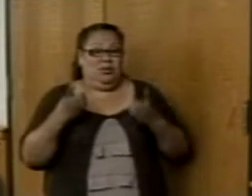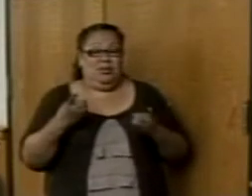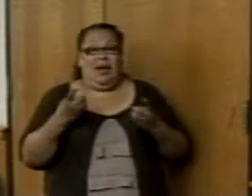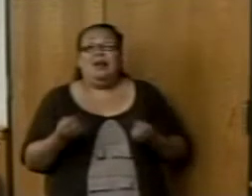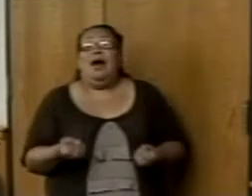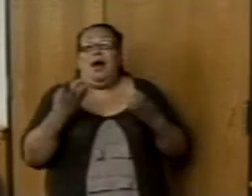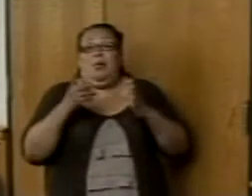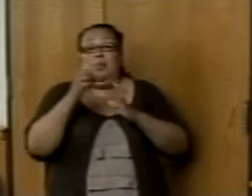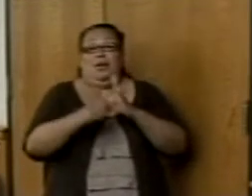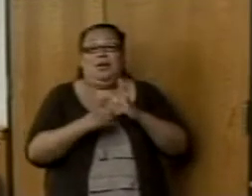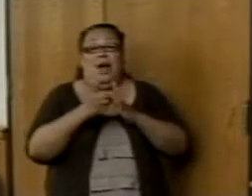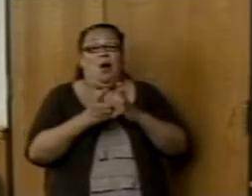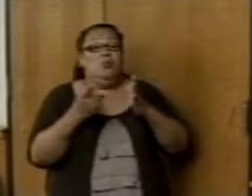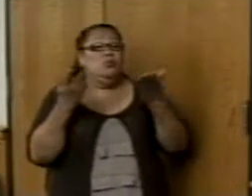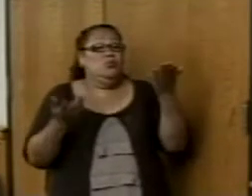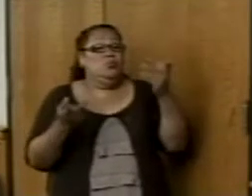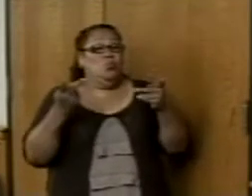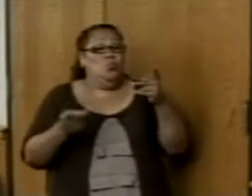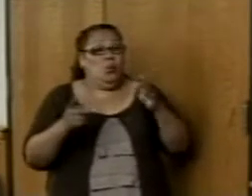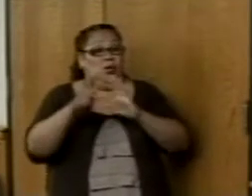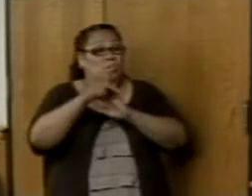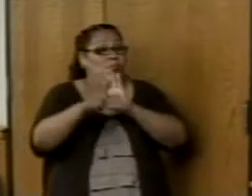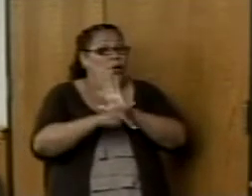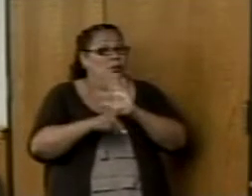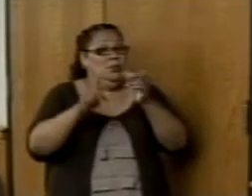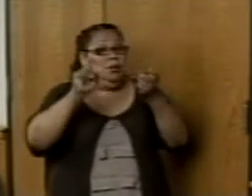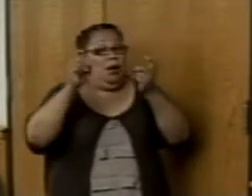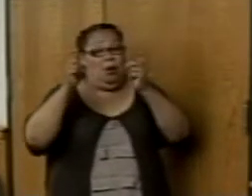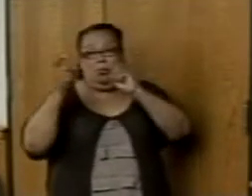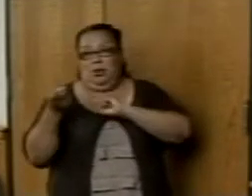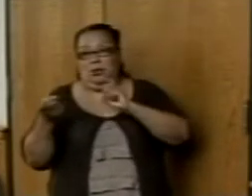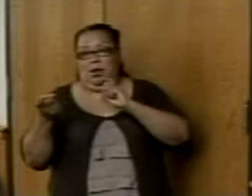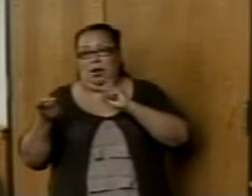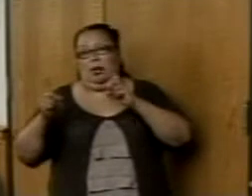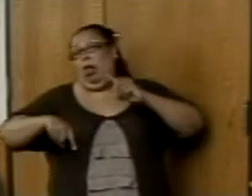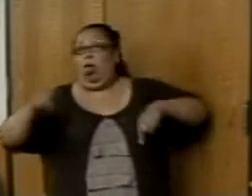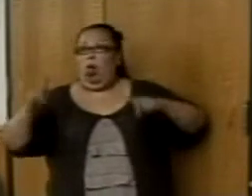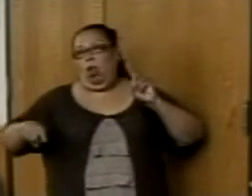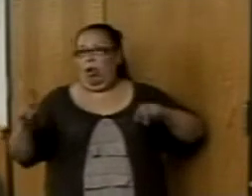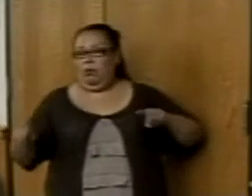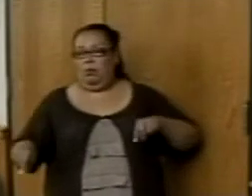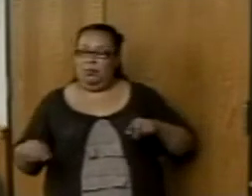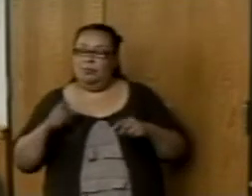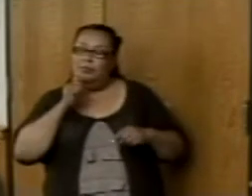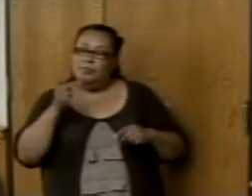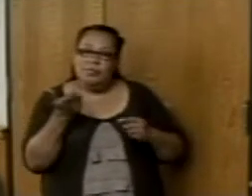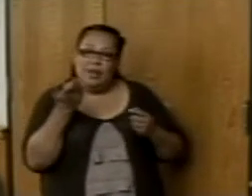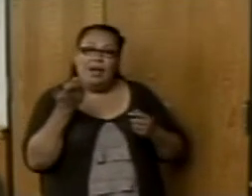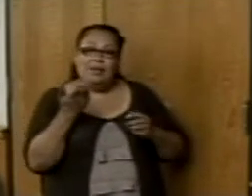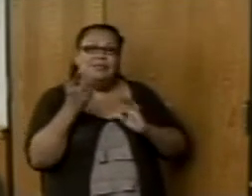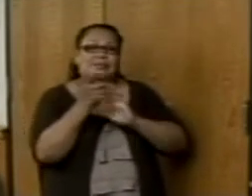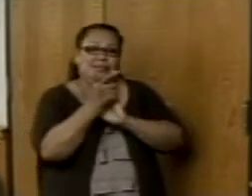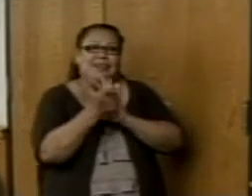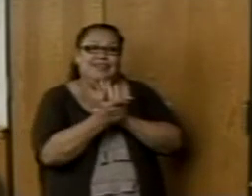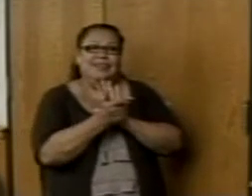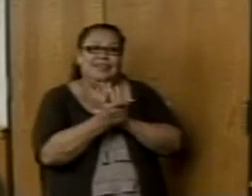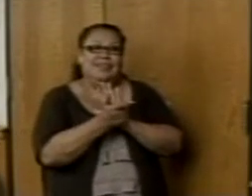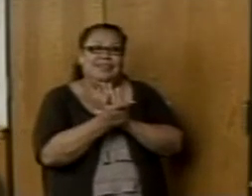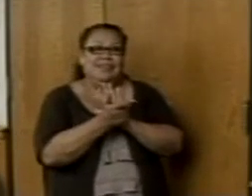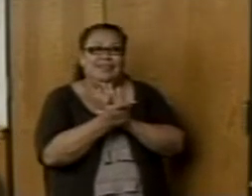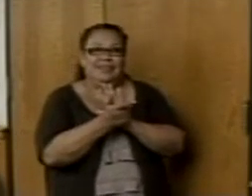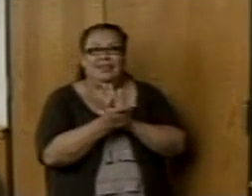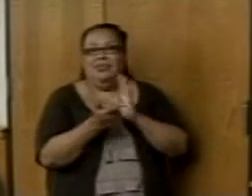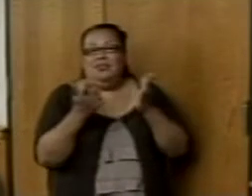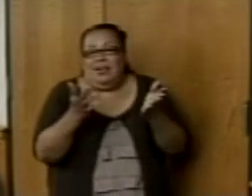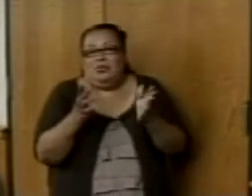what the policy here can be changed willy-nilly just in the middle of the school year. Okay, that's the legal argument. That's why we have